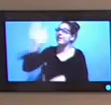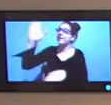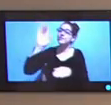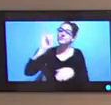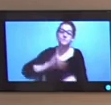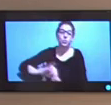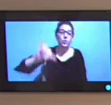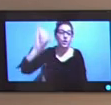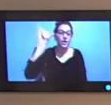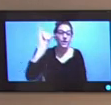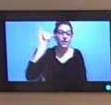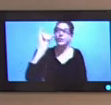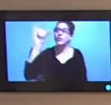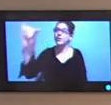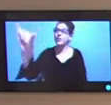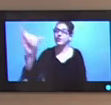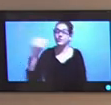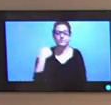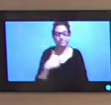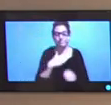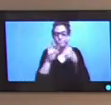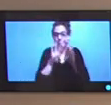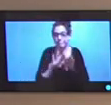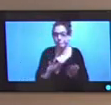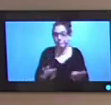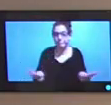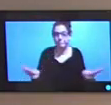when sorrow is no